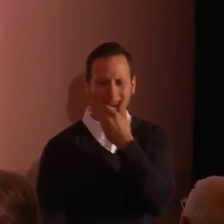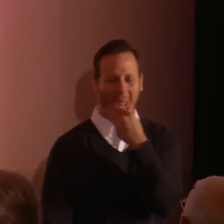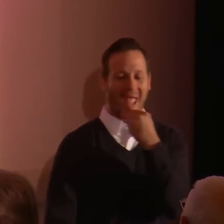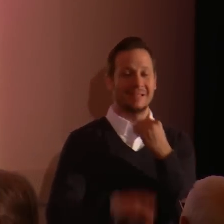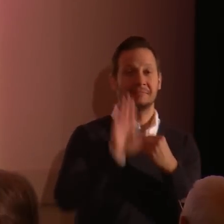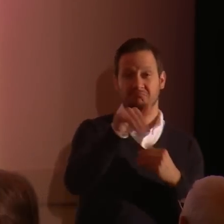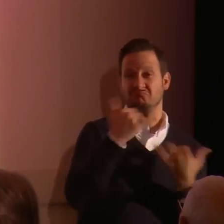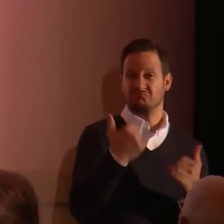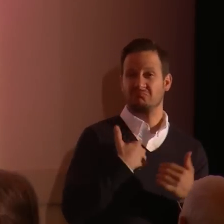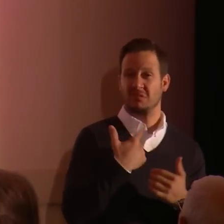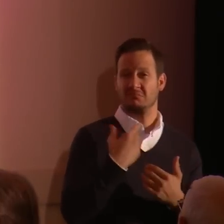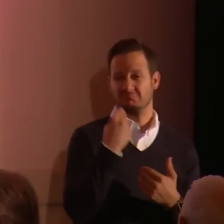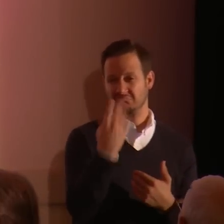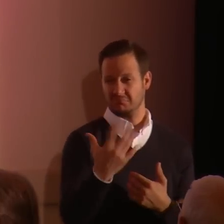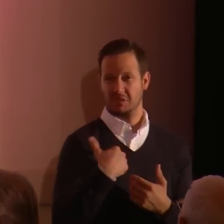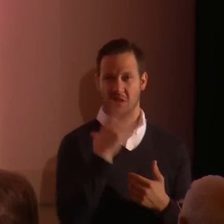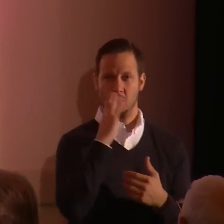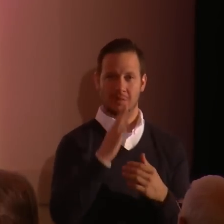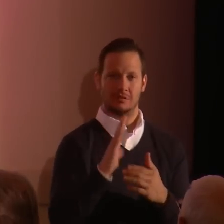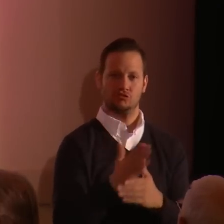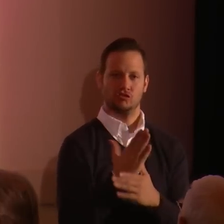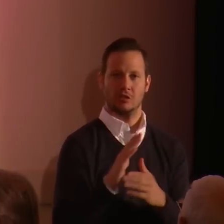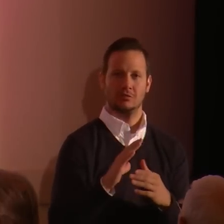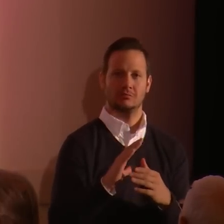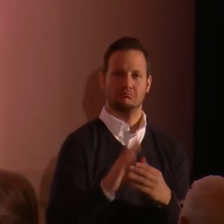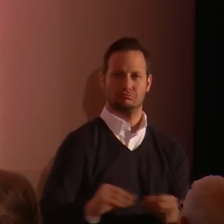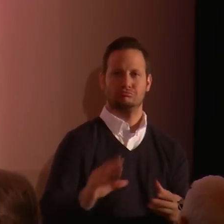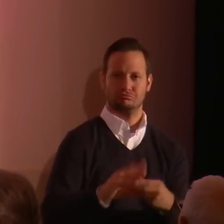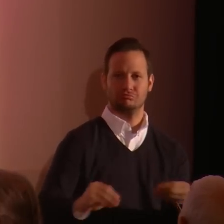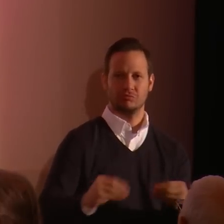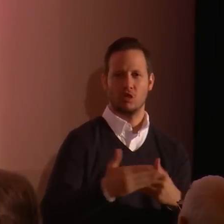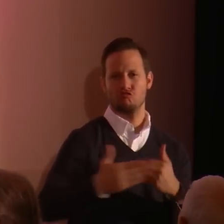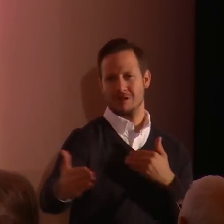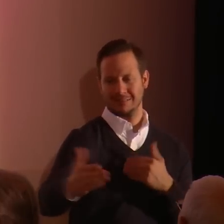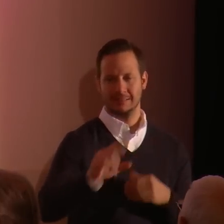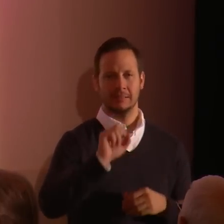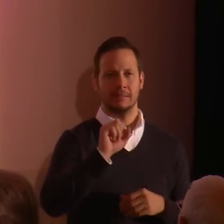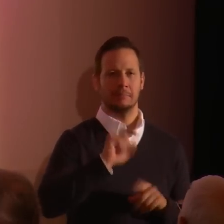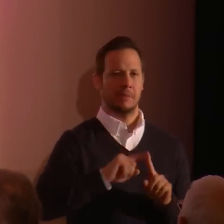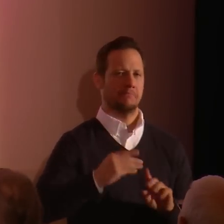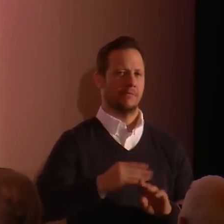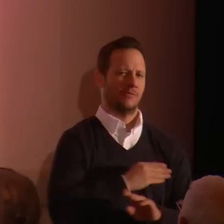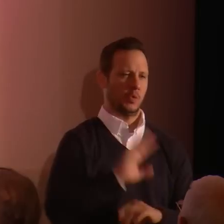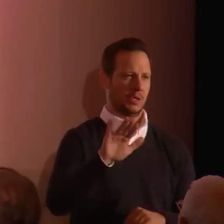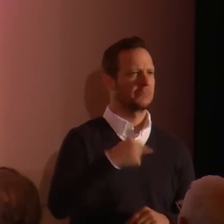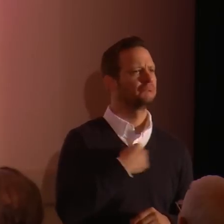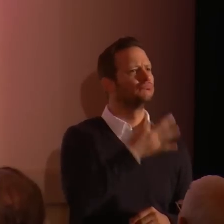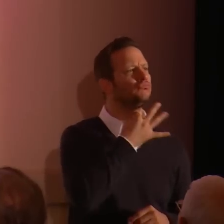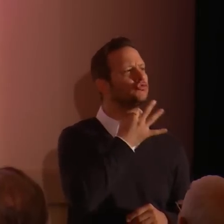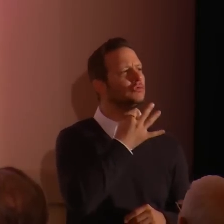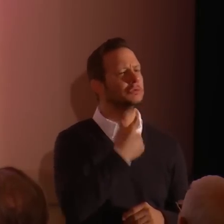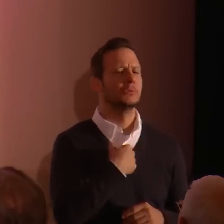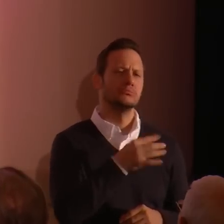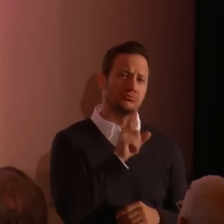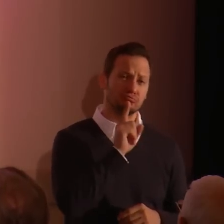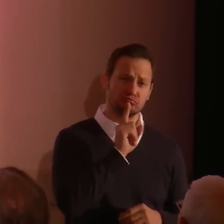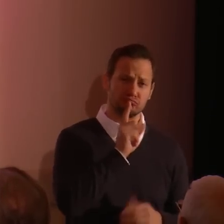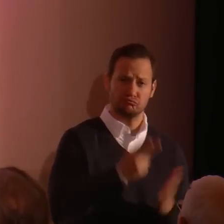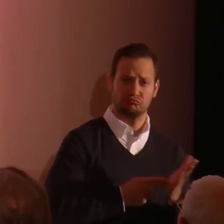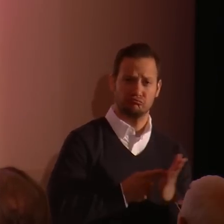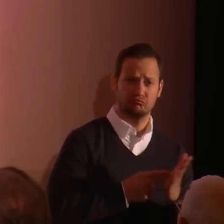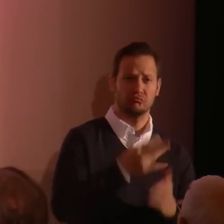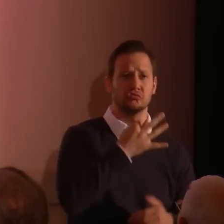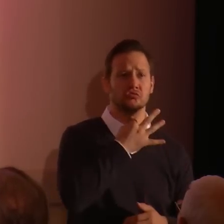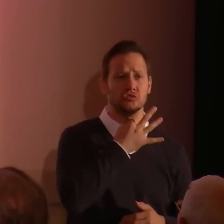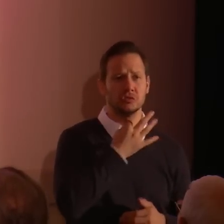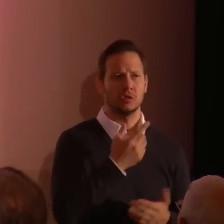Now, I told you I would tell you the rest of the story, and I promise that I will. But before that, I'm curious. I'm truly curious.